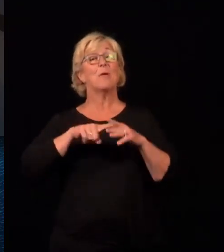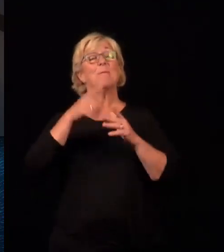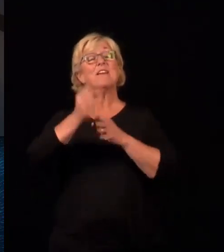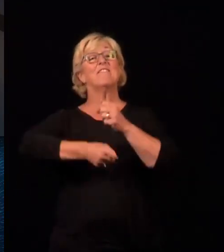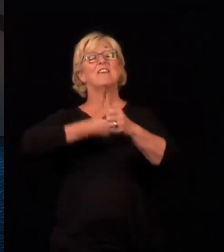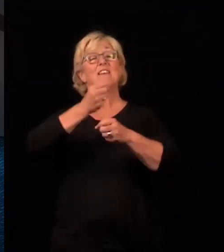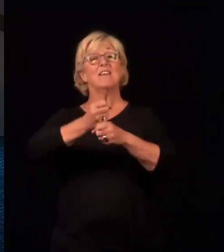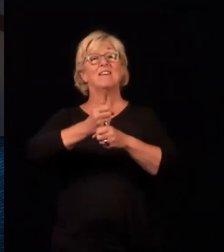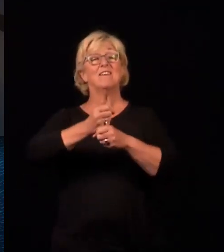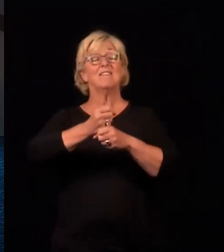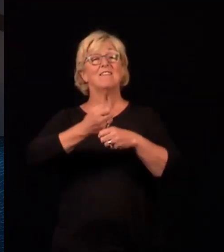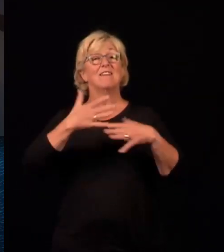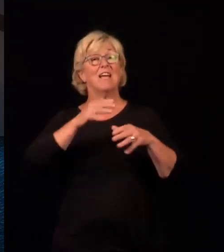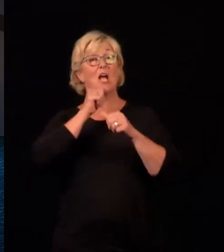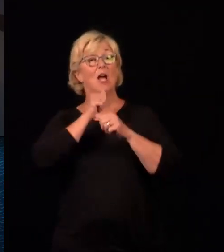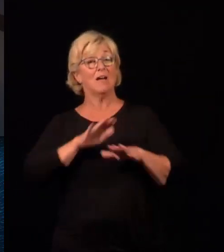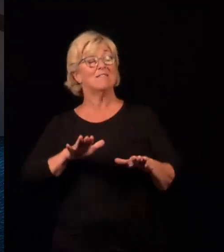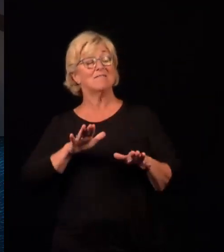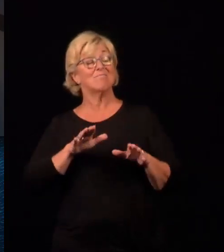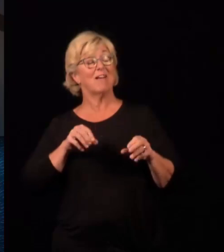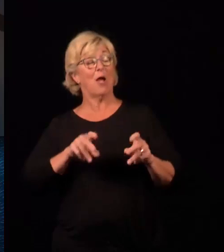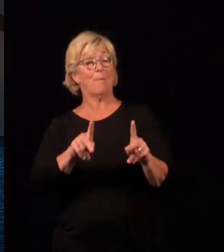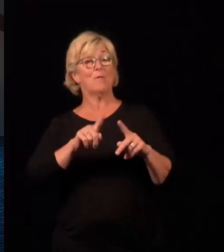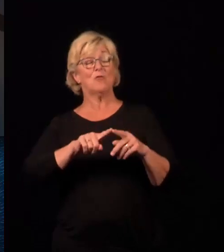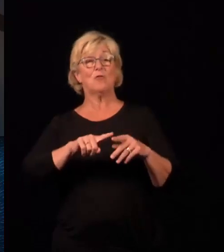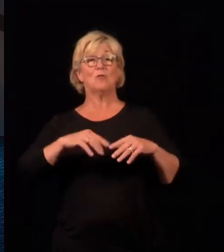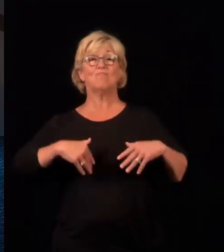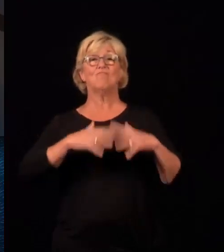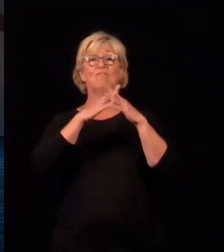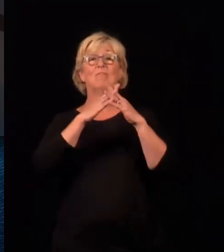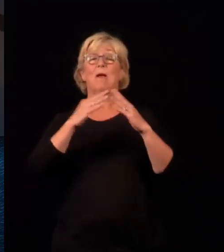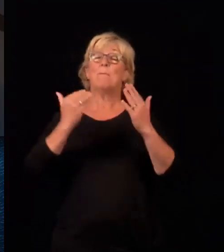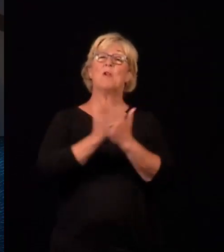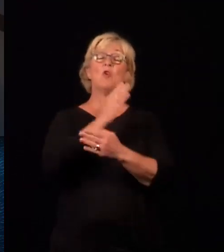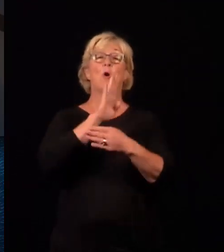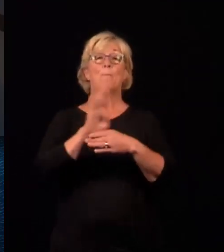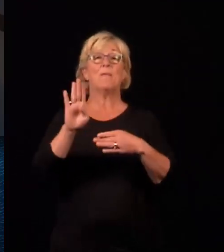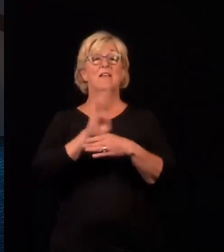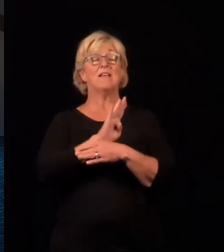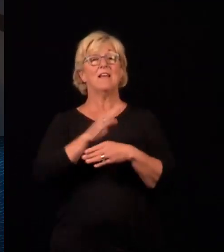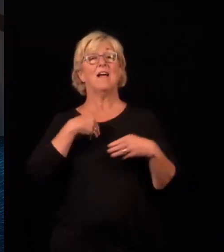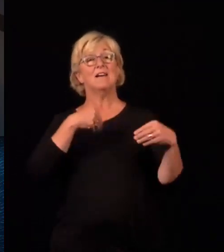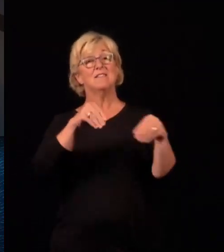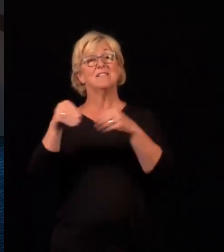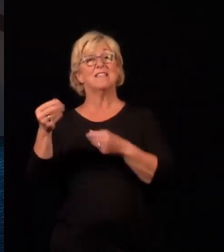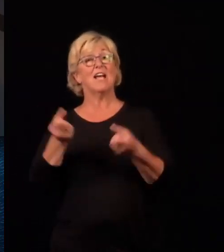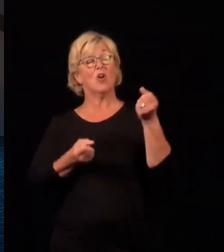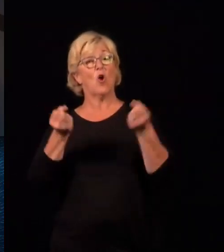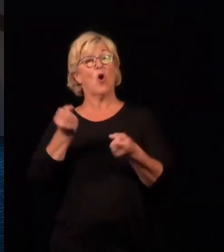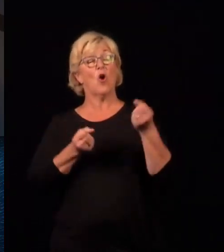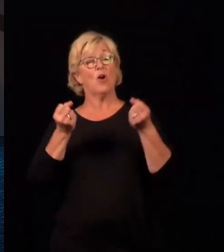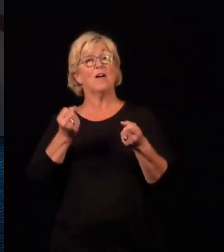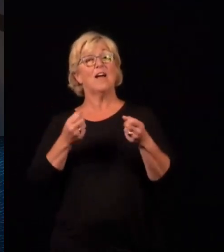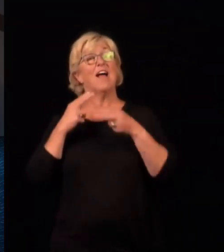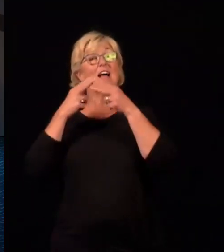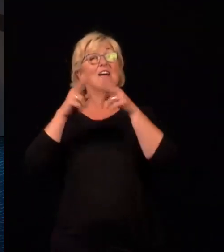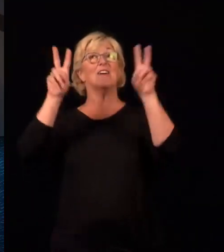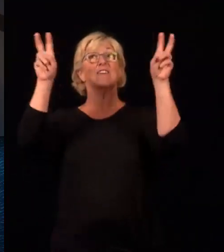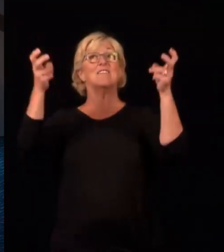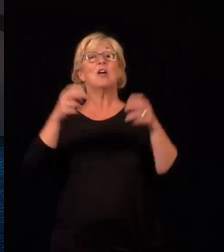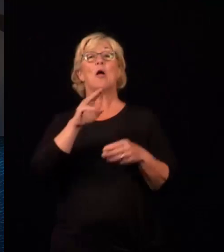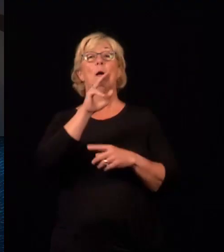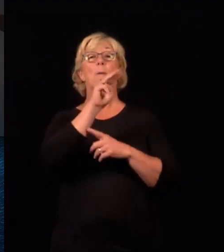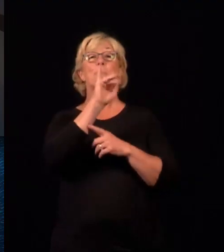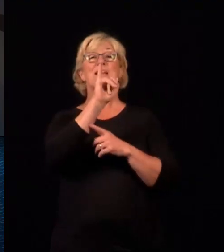had a blessed opportunity to start a new business again. I'm in the wholesale auto business, and I called it, named it Mission